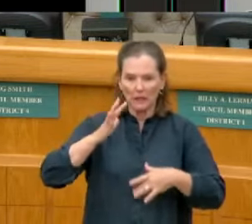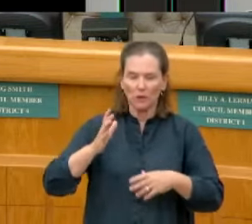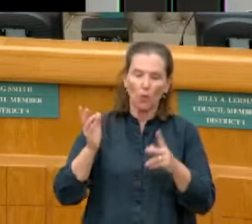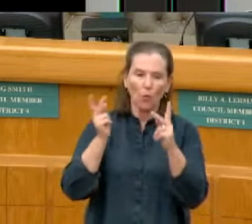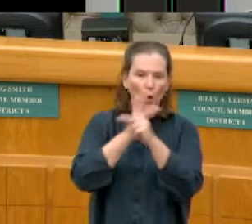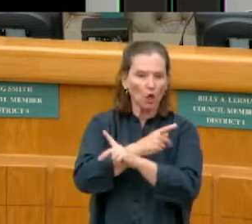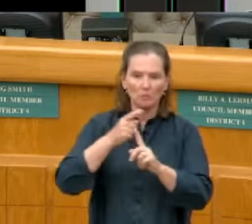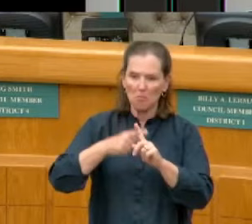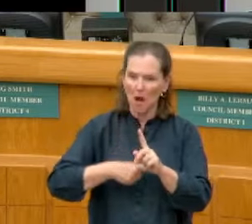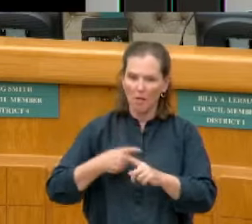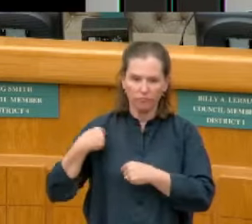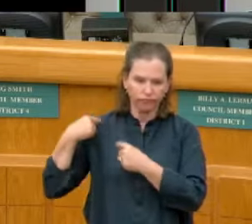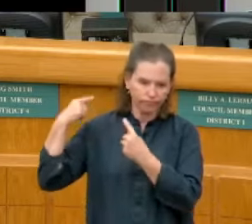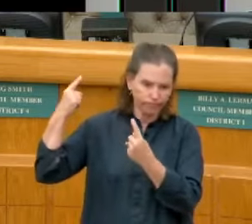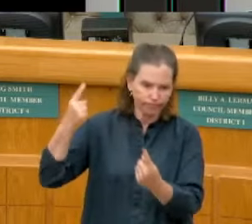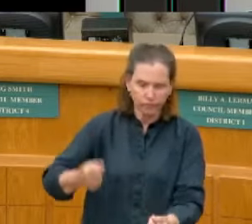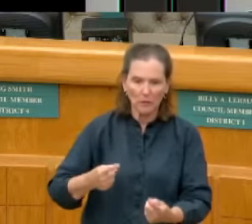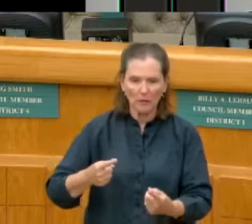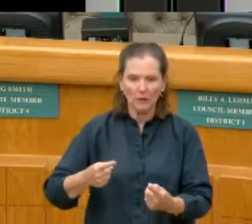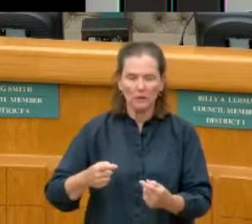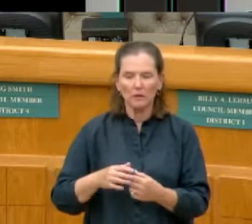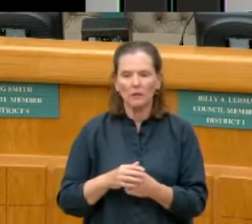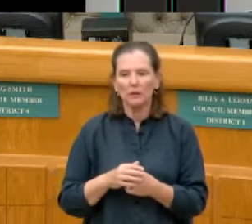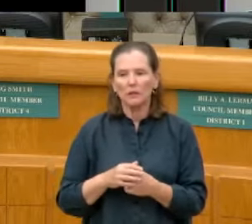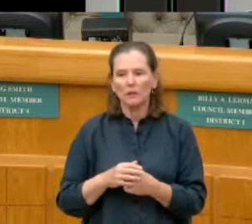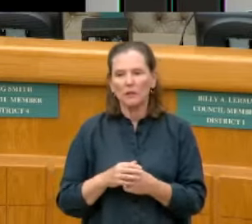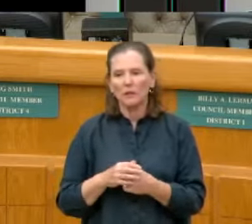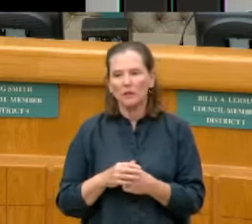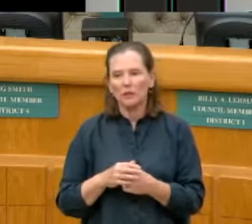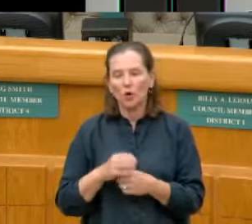saw record-breaking numbers,